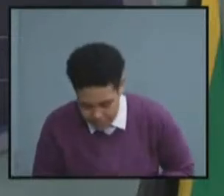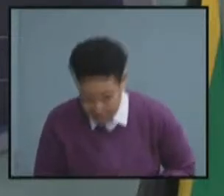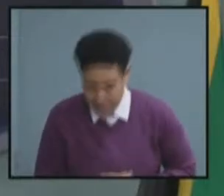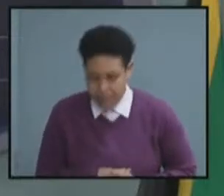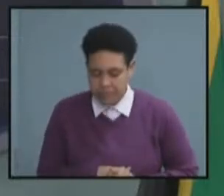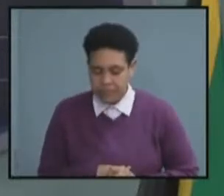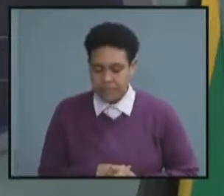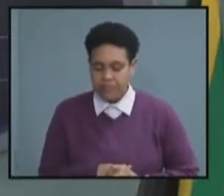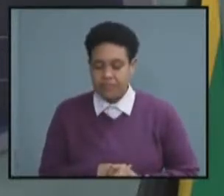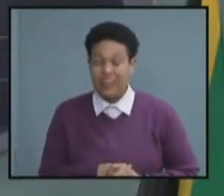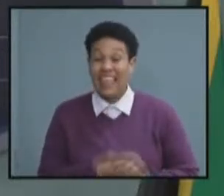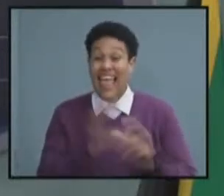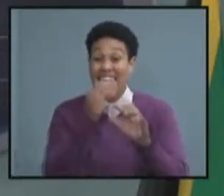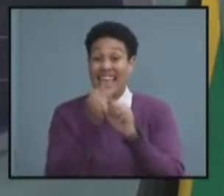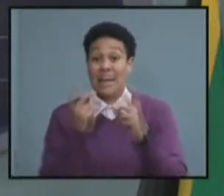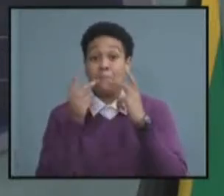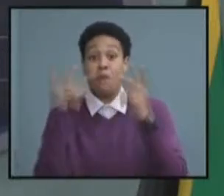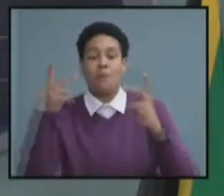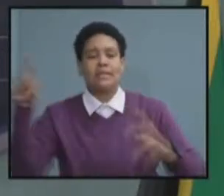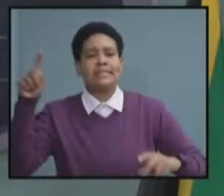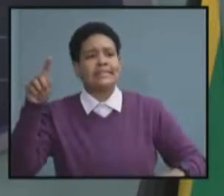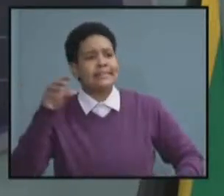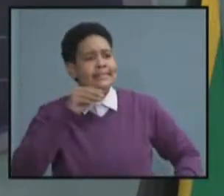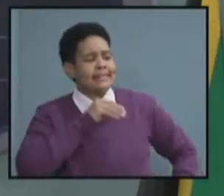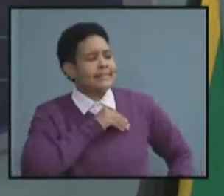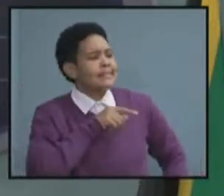get public buy-in,